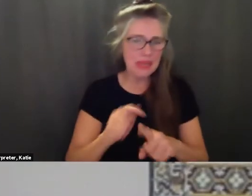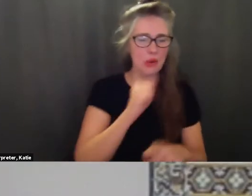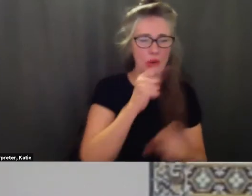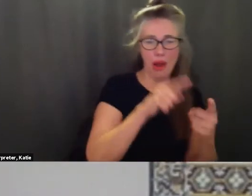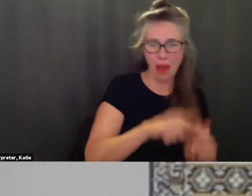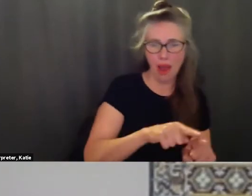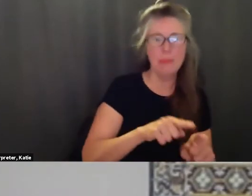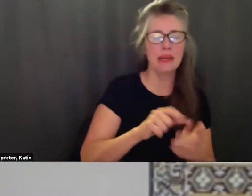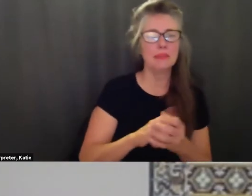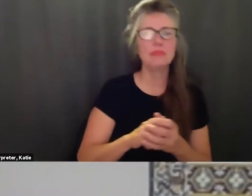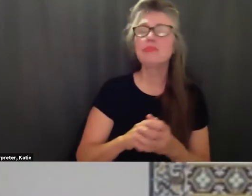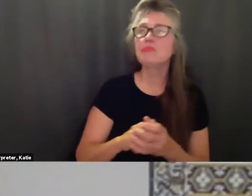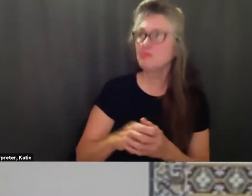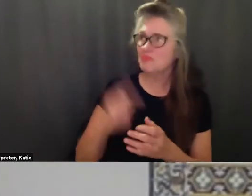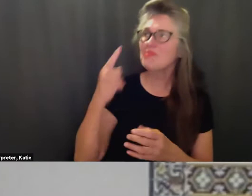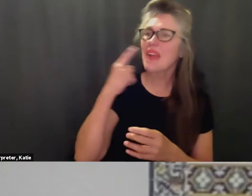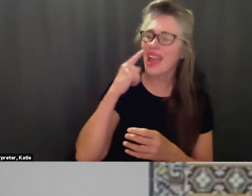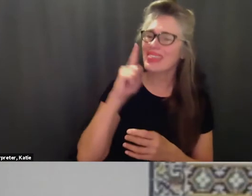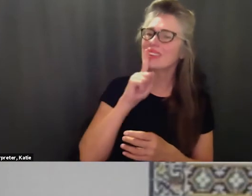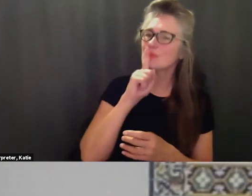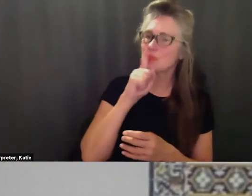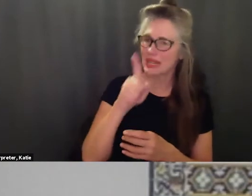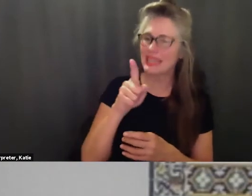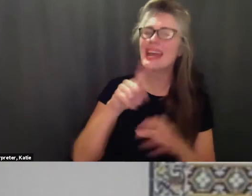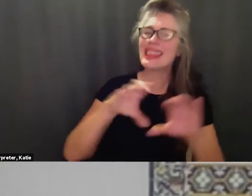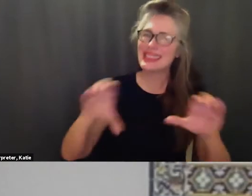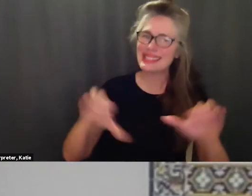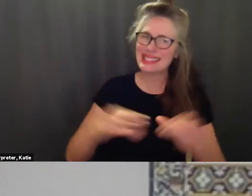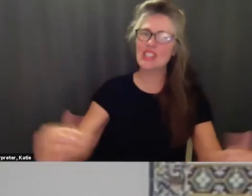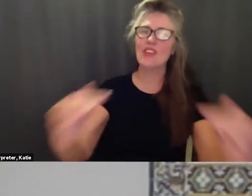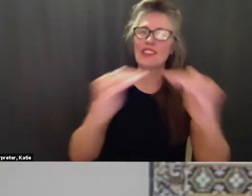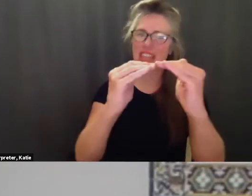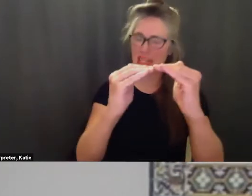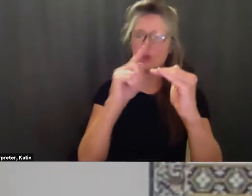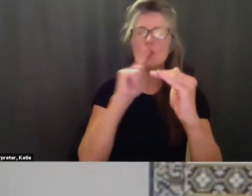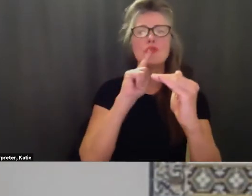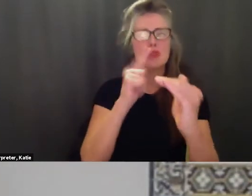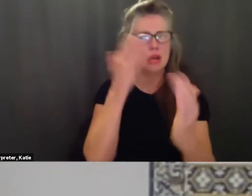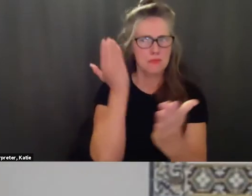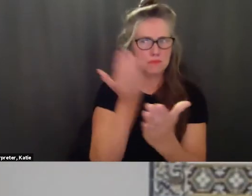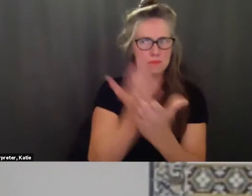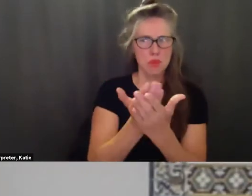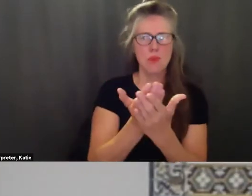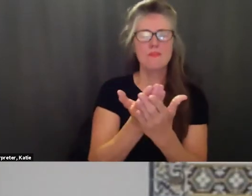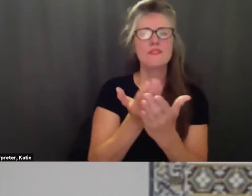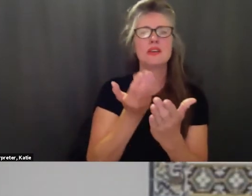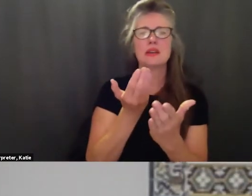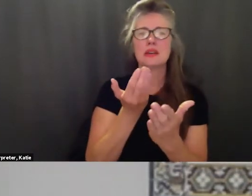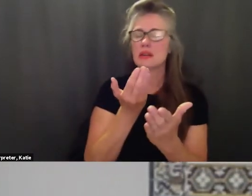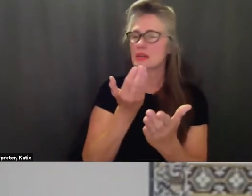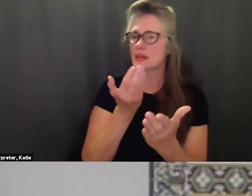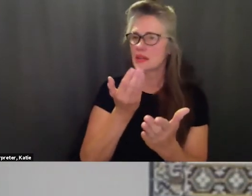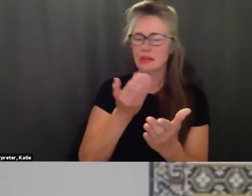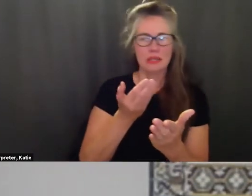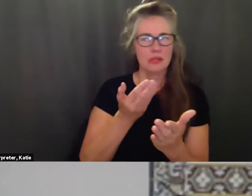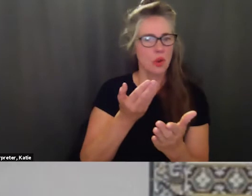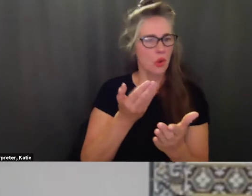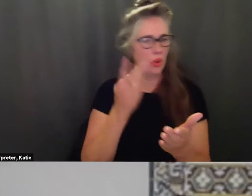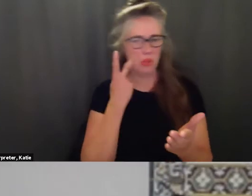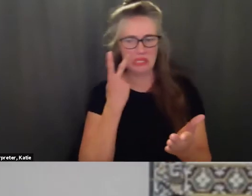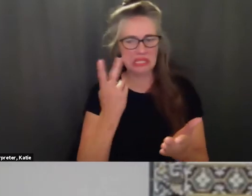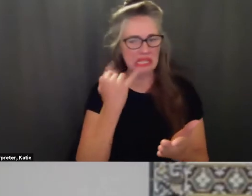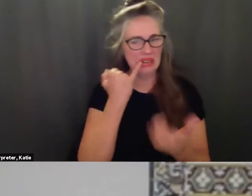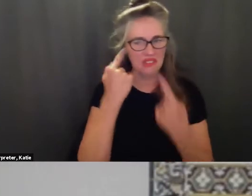would just say this really is where the equity in action is going to meet the road, where the rubber is going to hit the road, right?